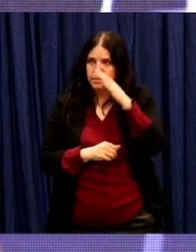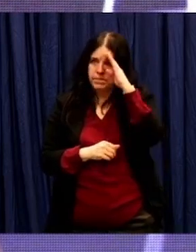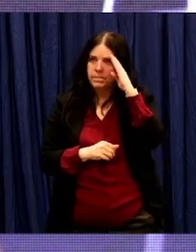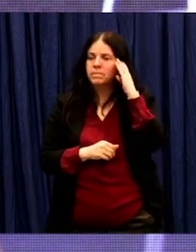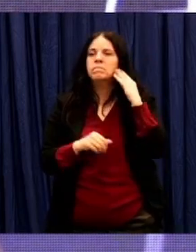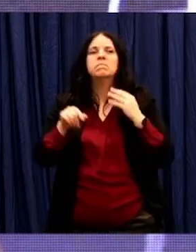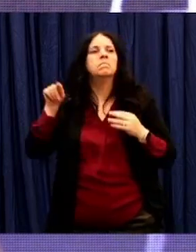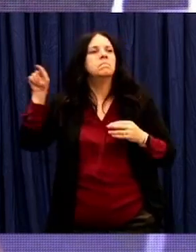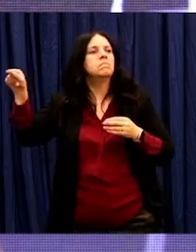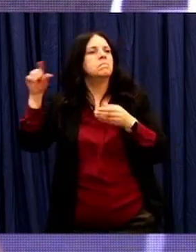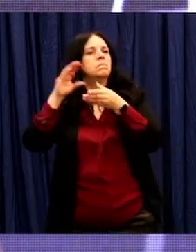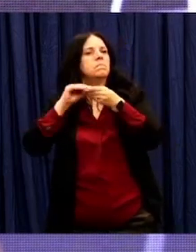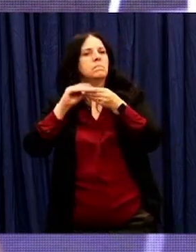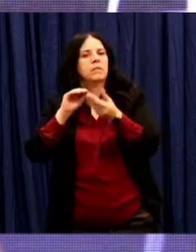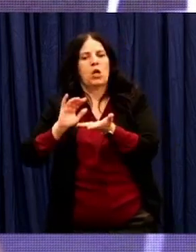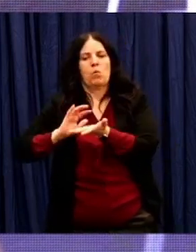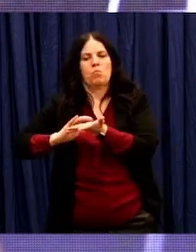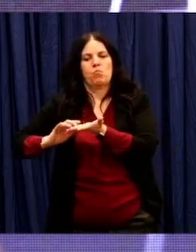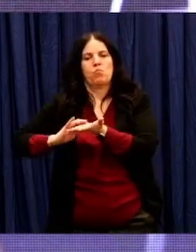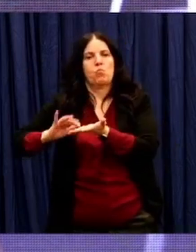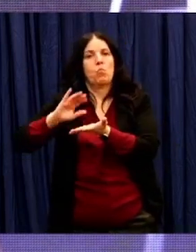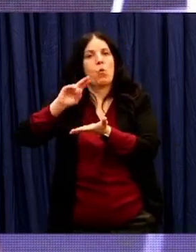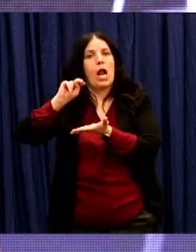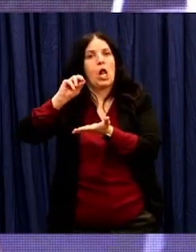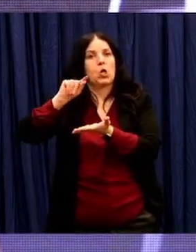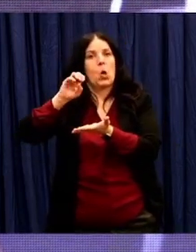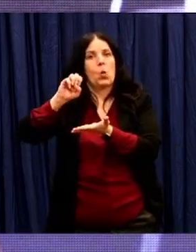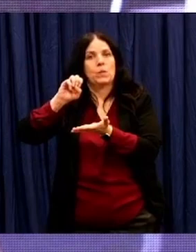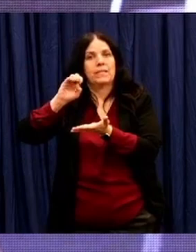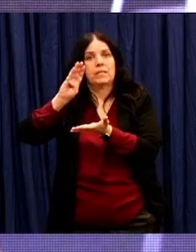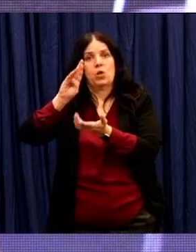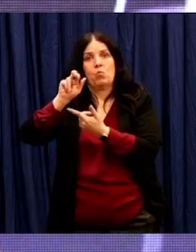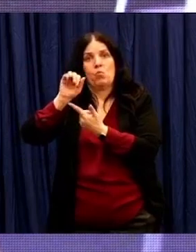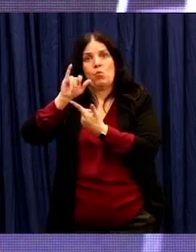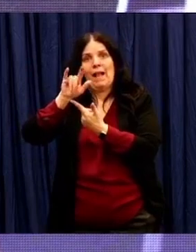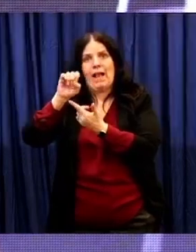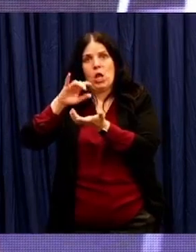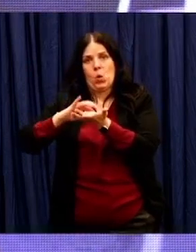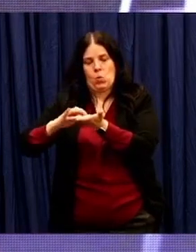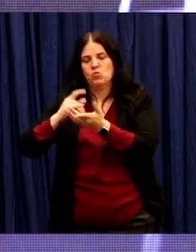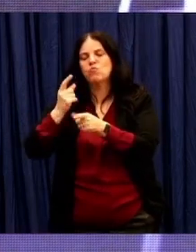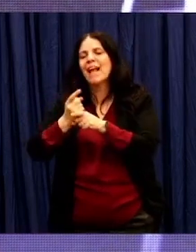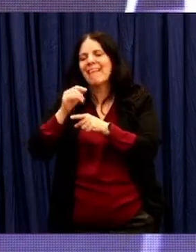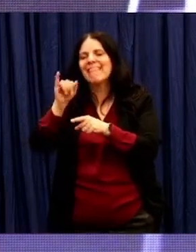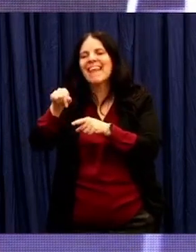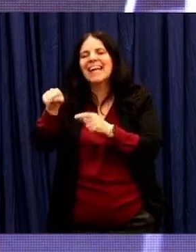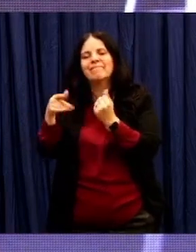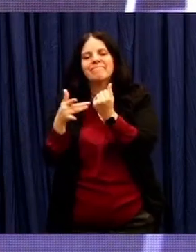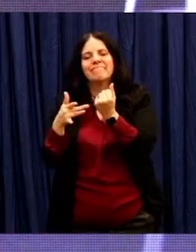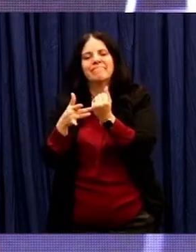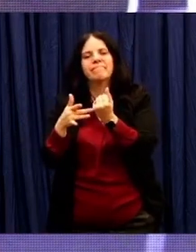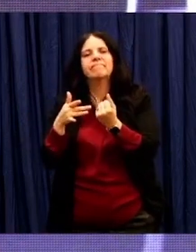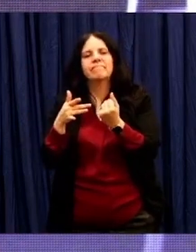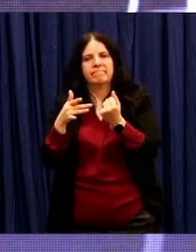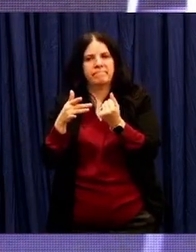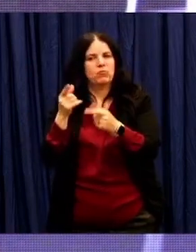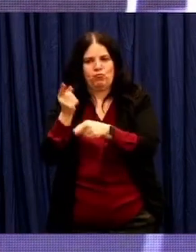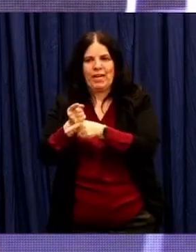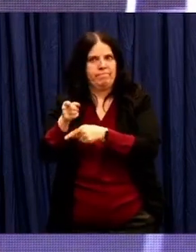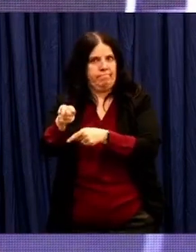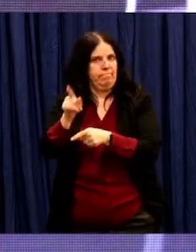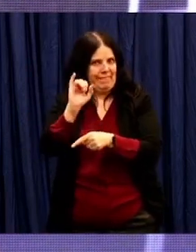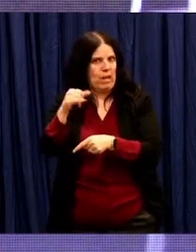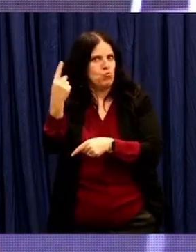Braille notes. Braille note is an example, yes, of a device that would be considered assistive technology,